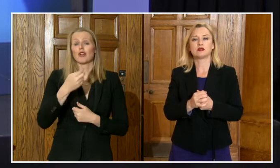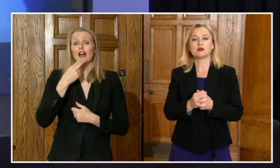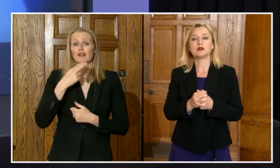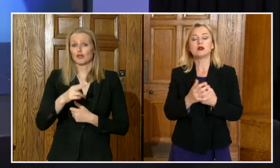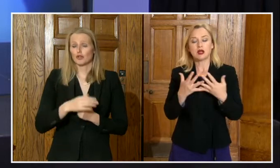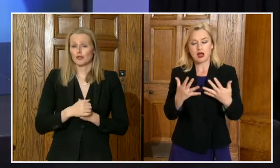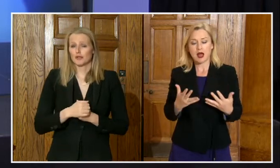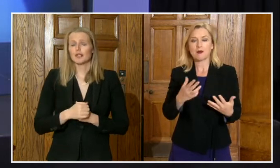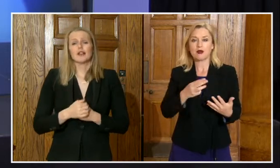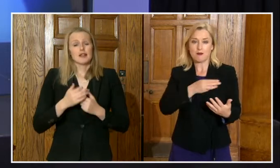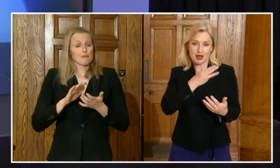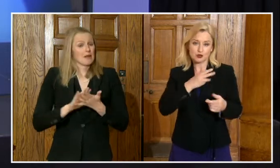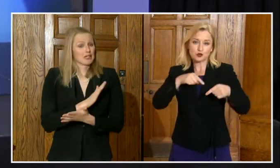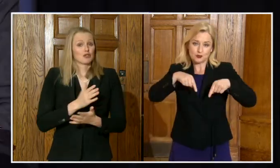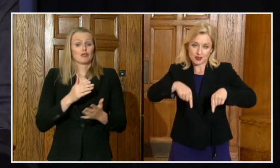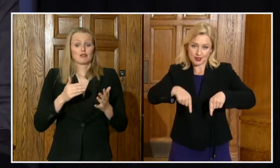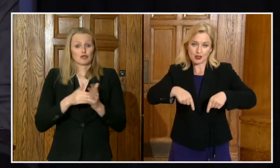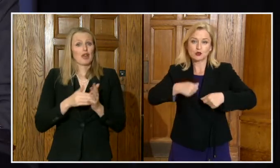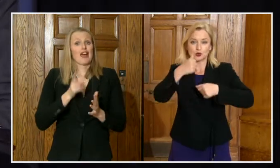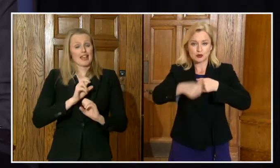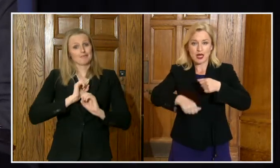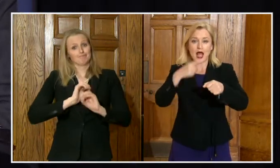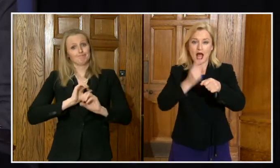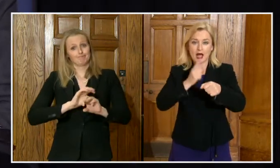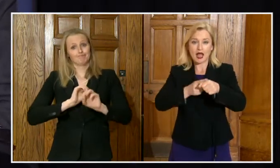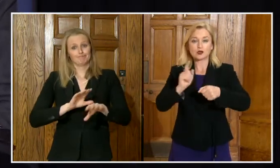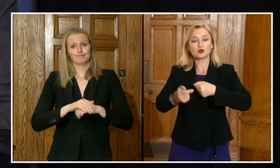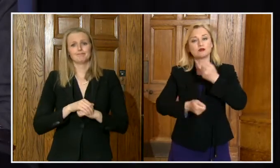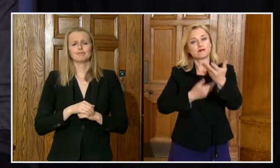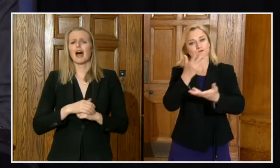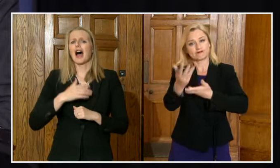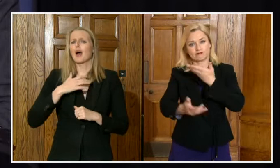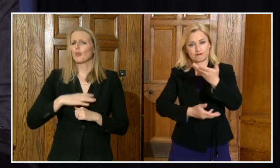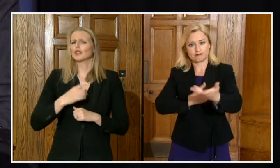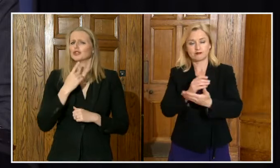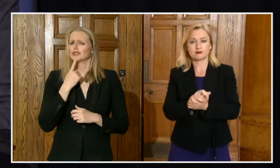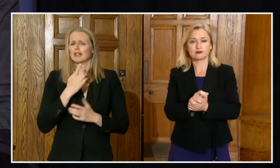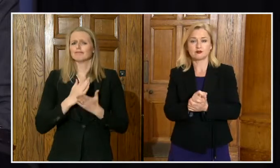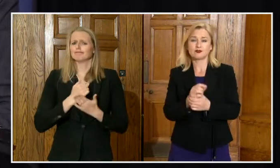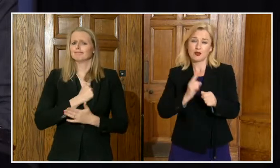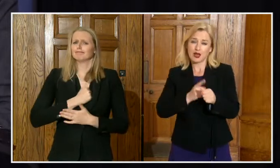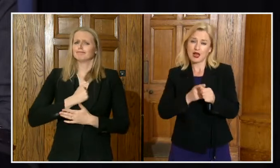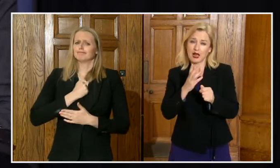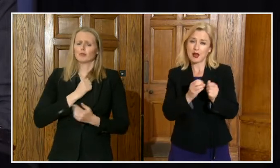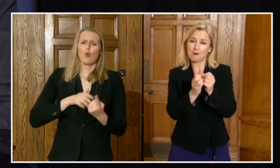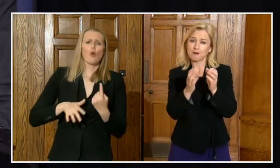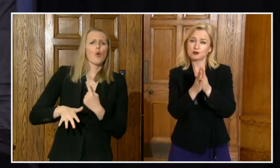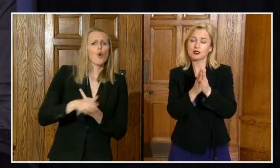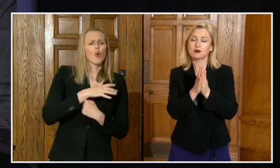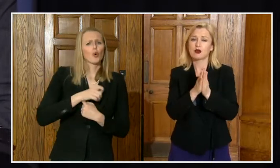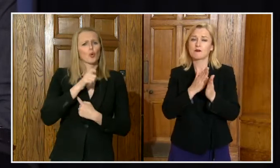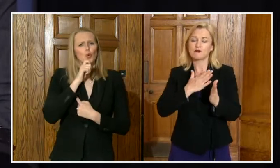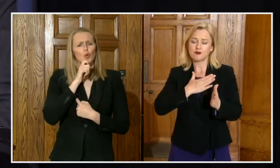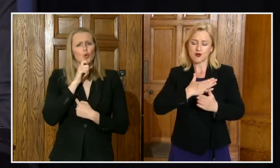to address you again this afternoon. Can I firstly again put on record my sincere condolences to all of those who have lost loved